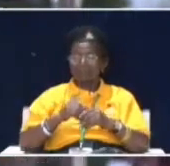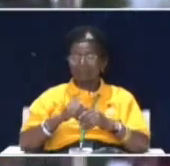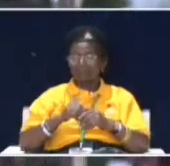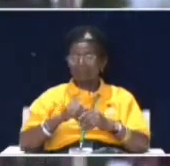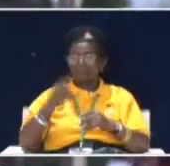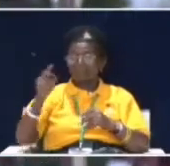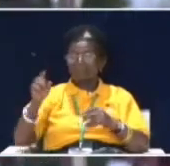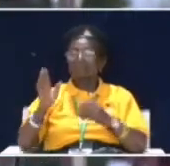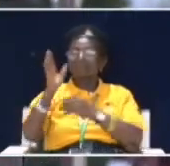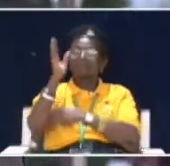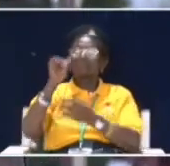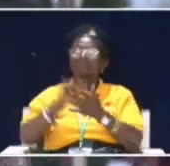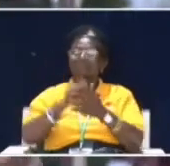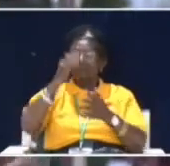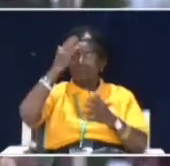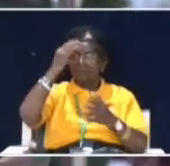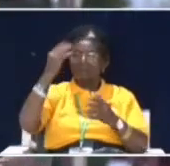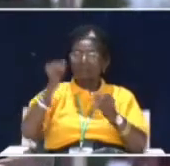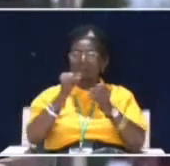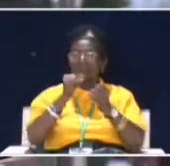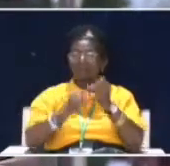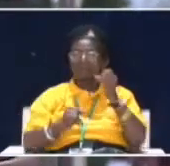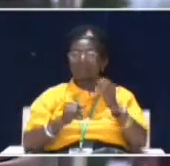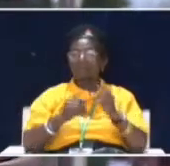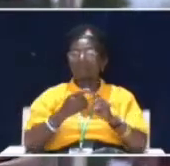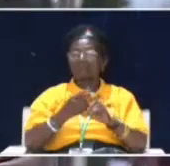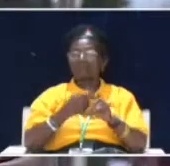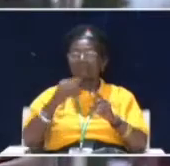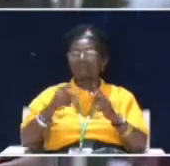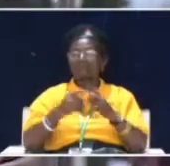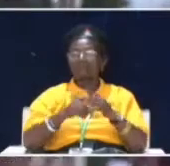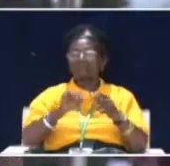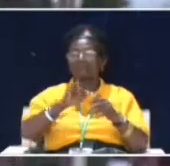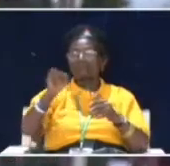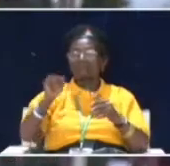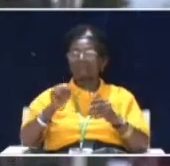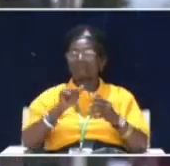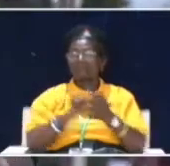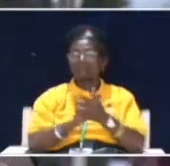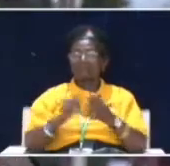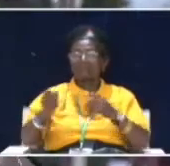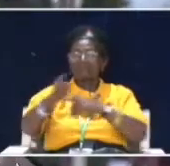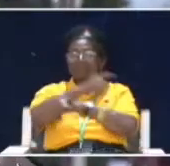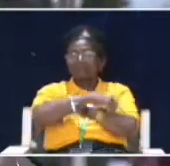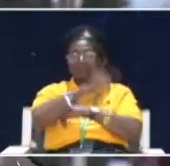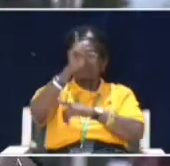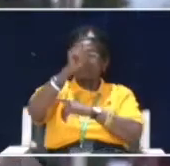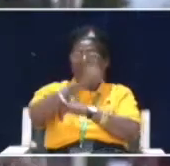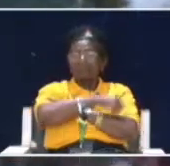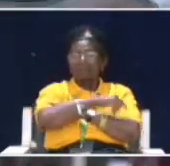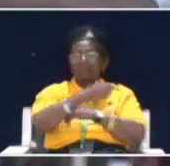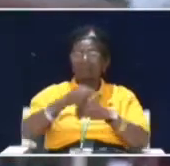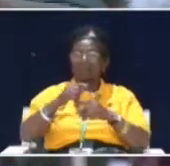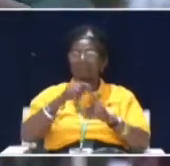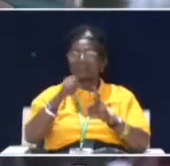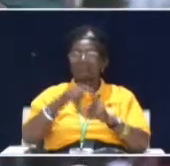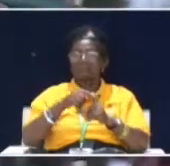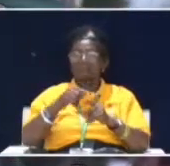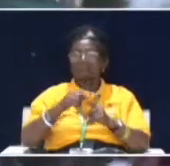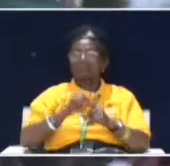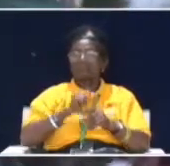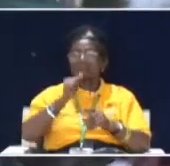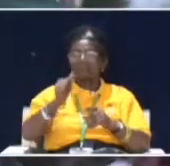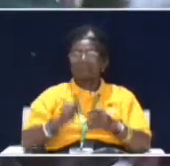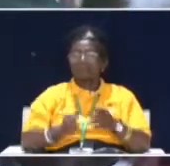God who knows the end from the beginning. Olorun to mo opin lati ibere wa. That one day. Pe ni ojo kan. When I